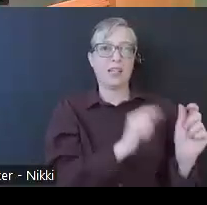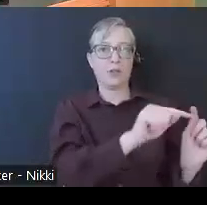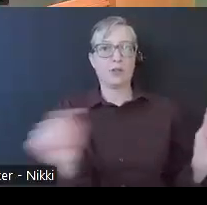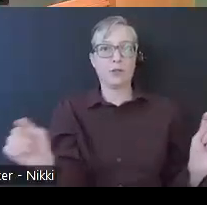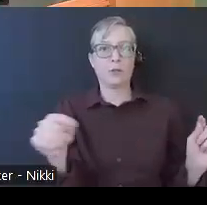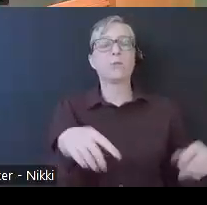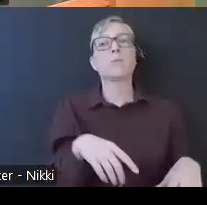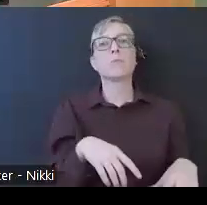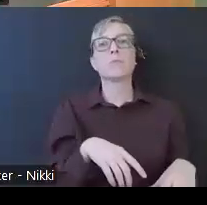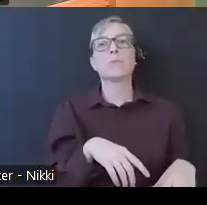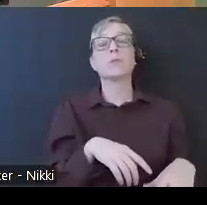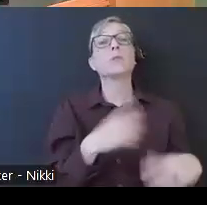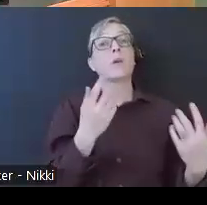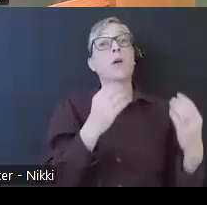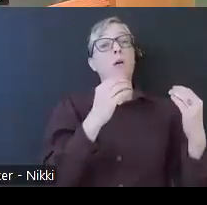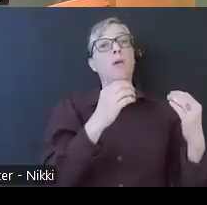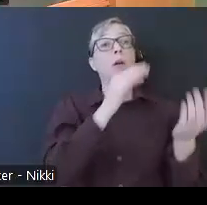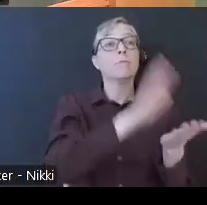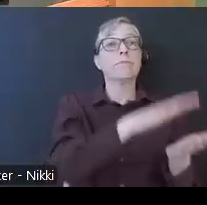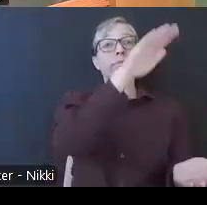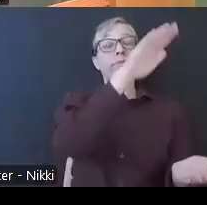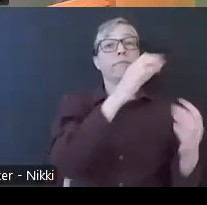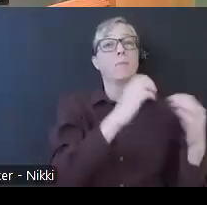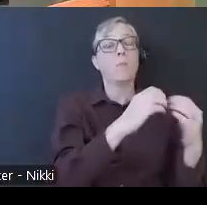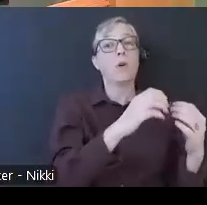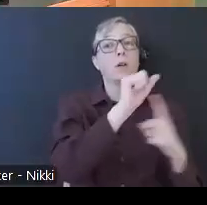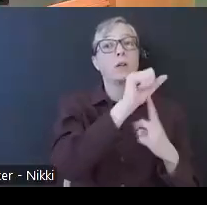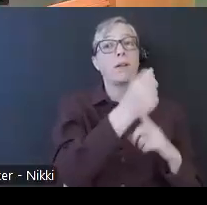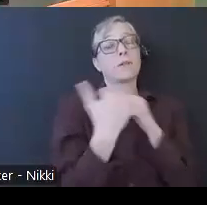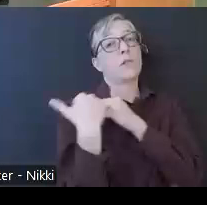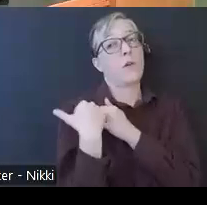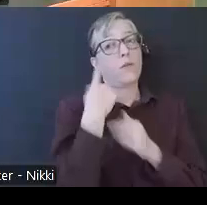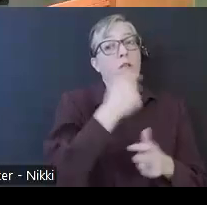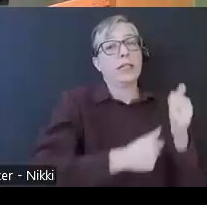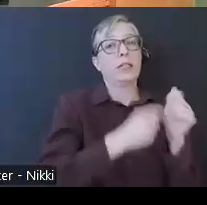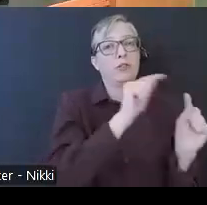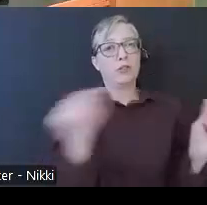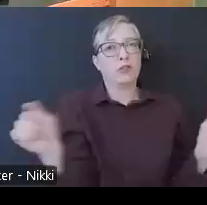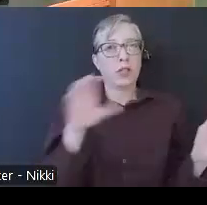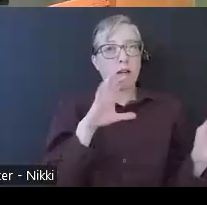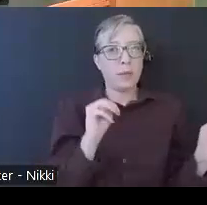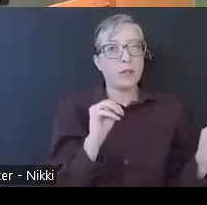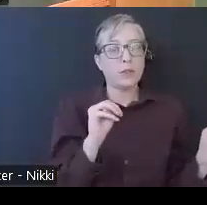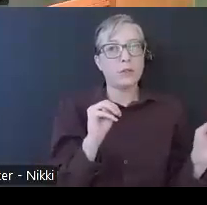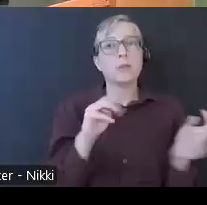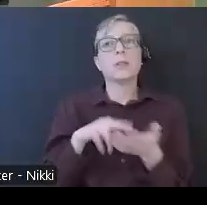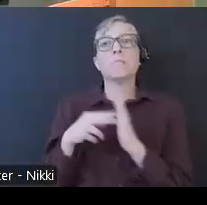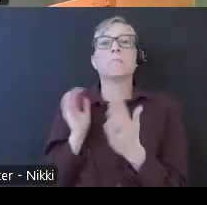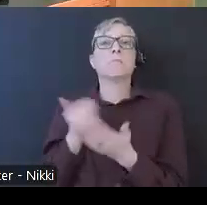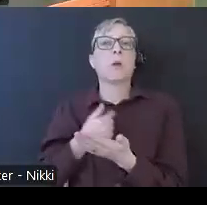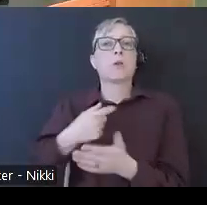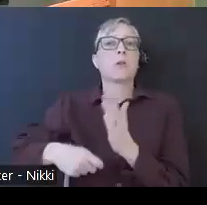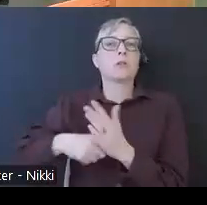the cost per case down. And then in year two, after we figure all this out, we'll expand screening to inadequately